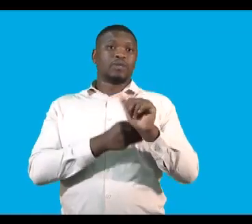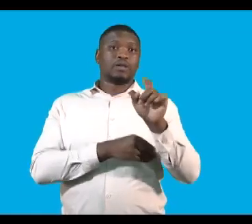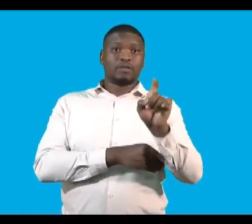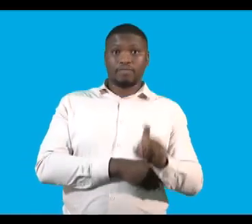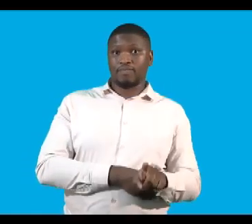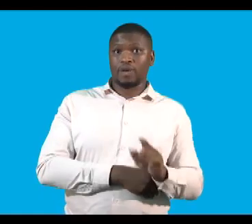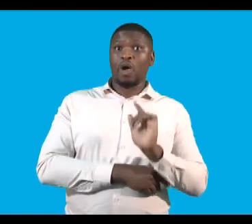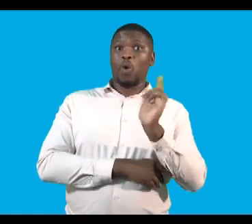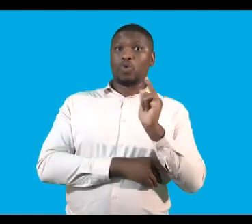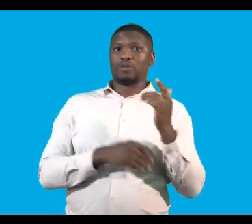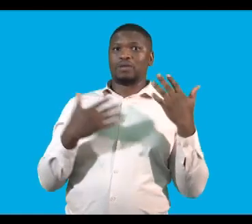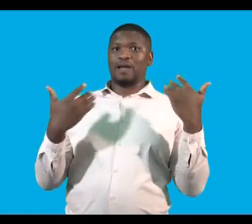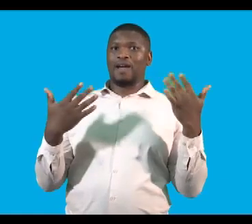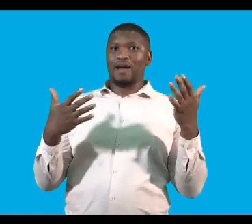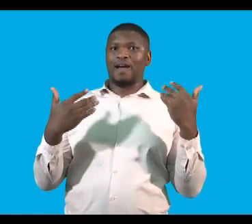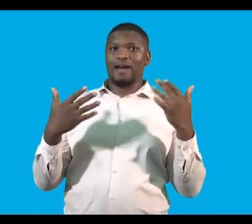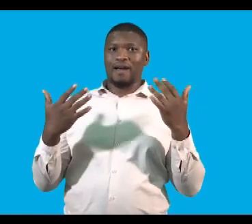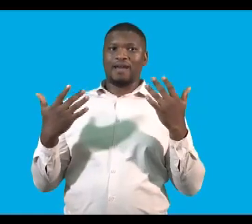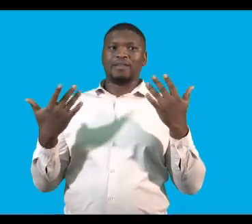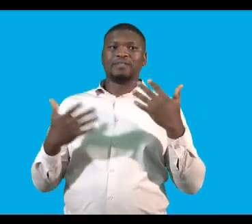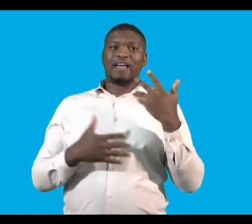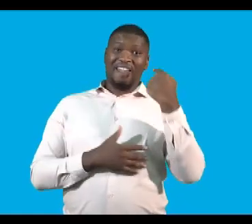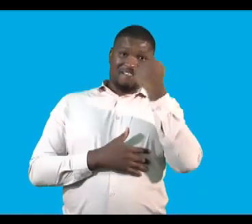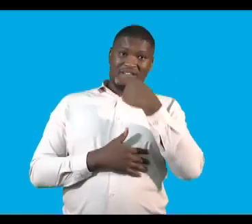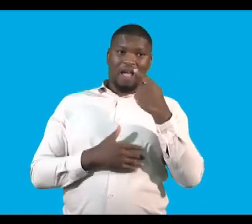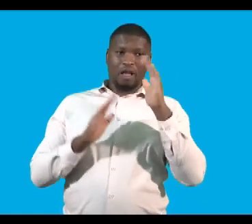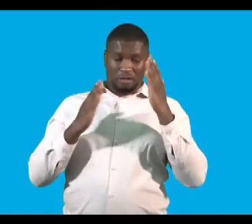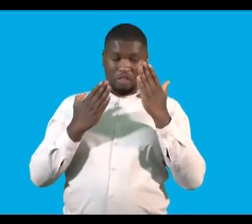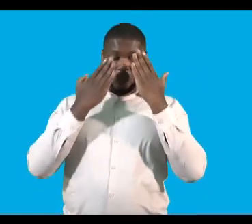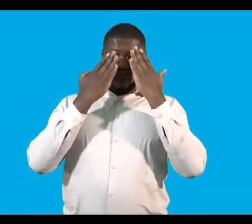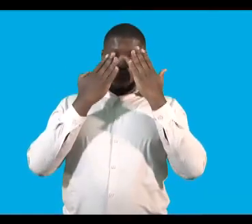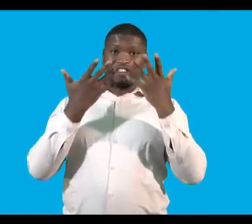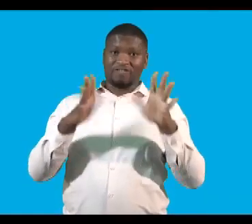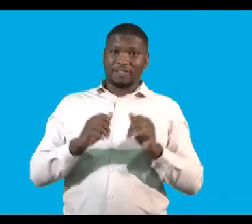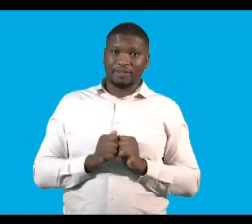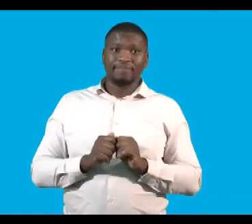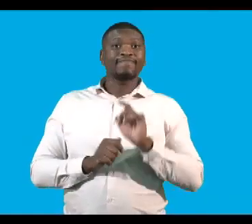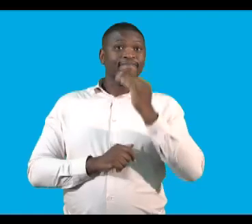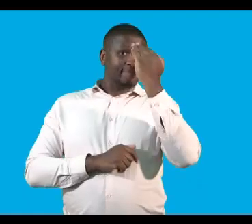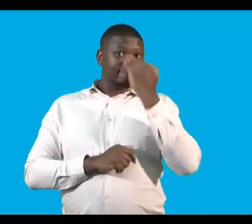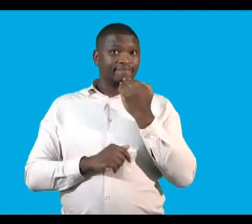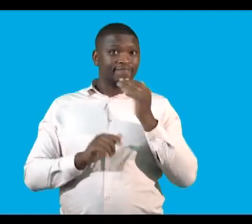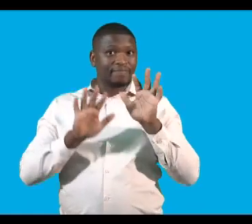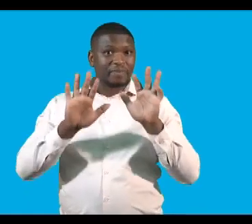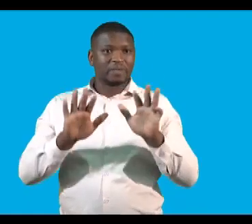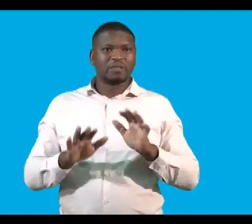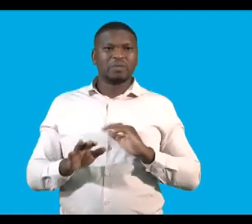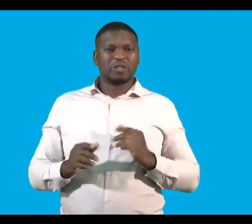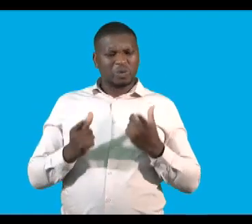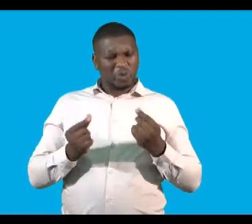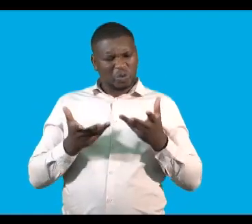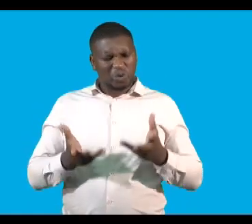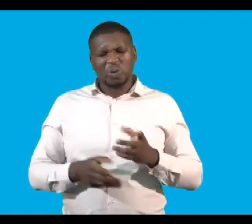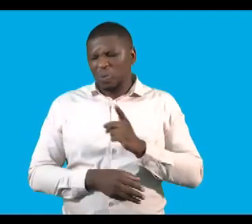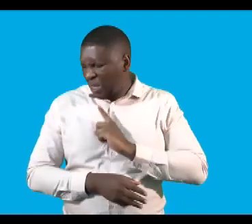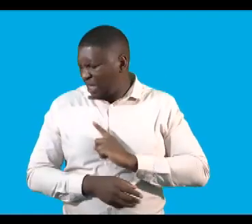another exclamation mark, and Lucy's hands are over her face, covering her eyes. Then in frame 9, "Why